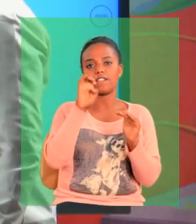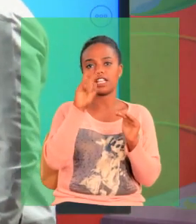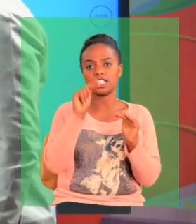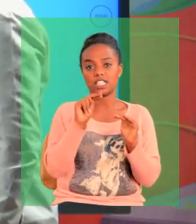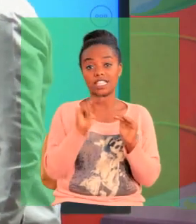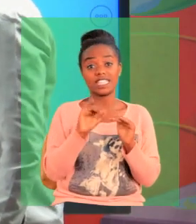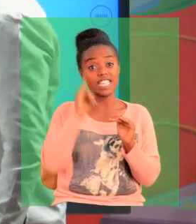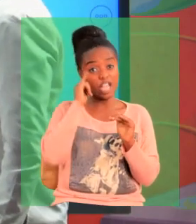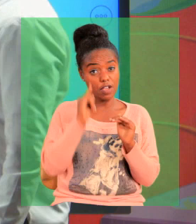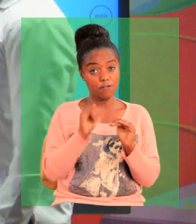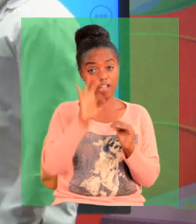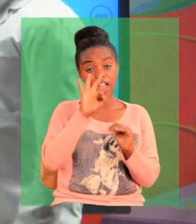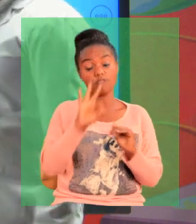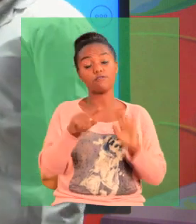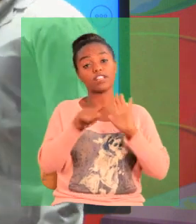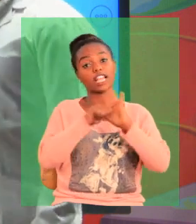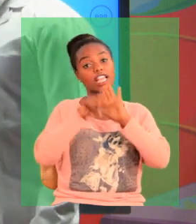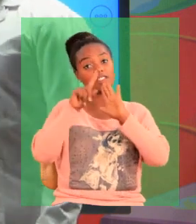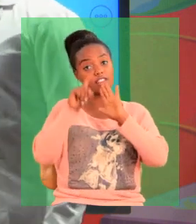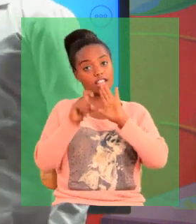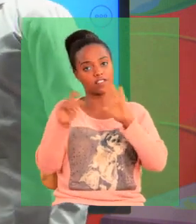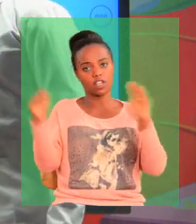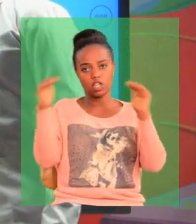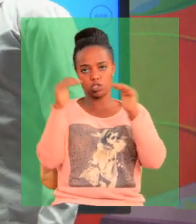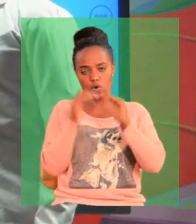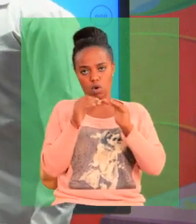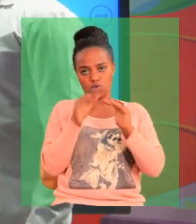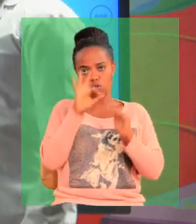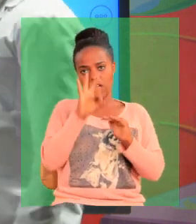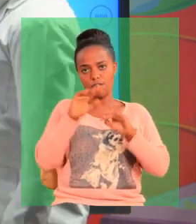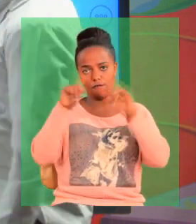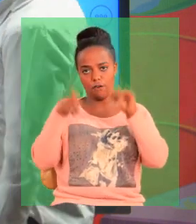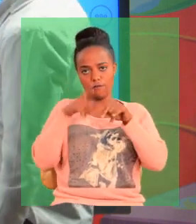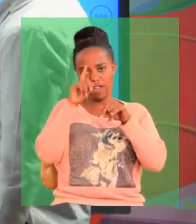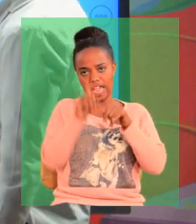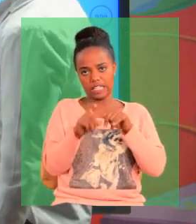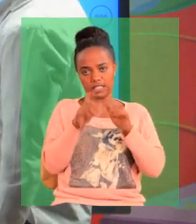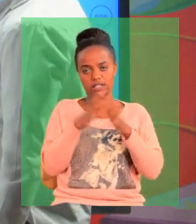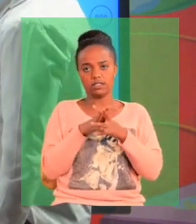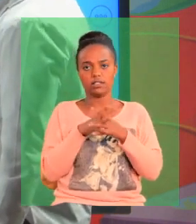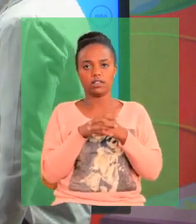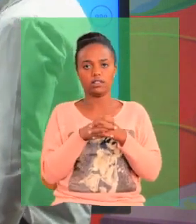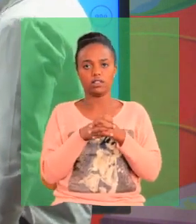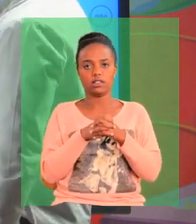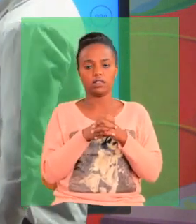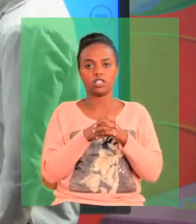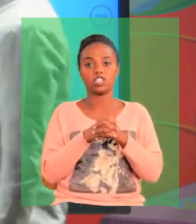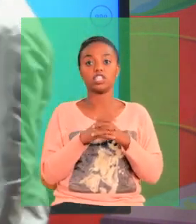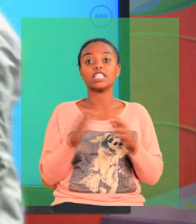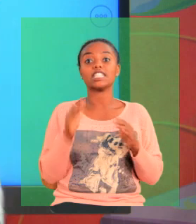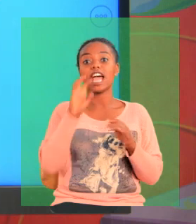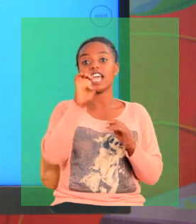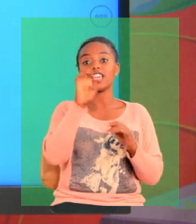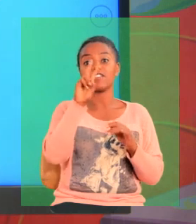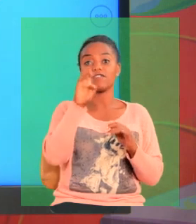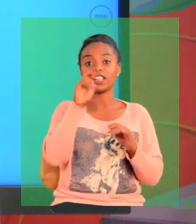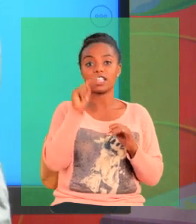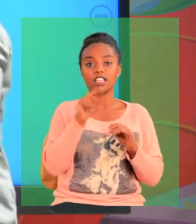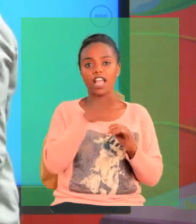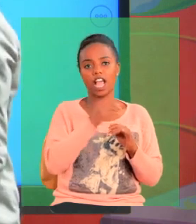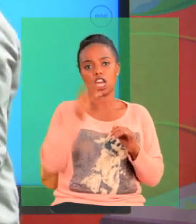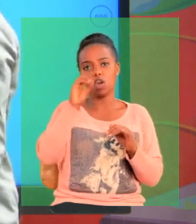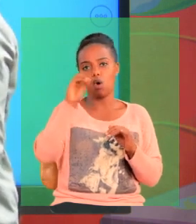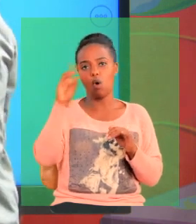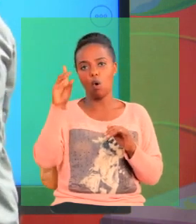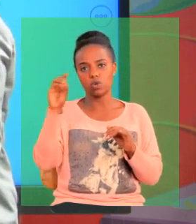if f of negative x is equal to f of x. The evenness and oddness of a function,